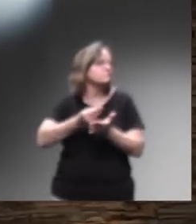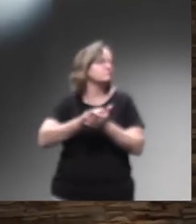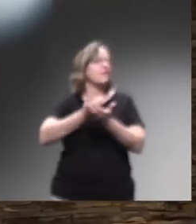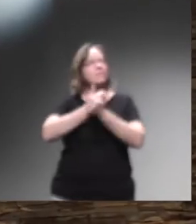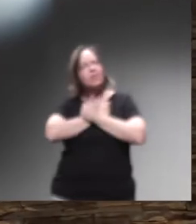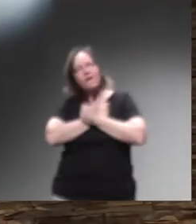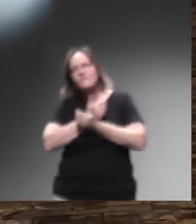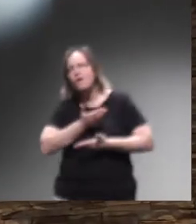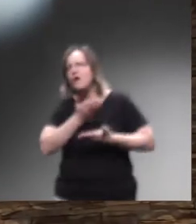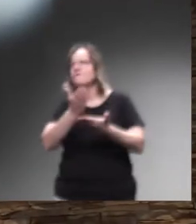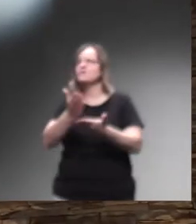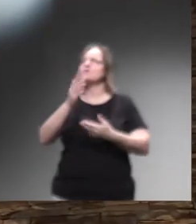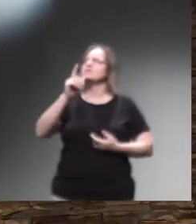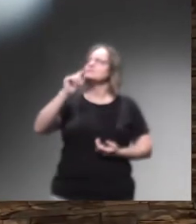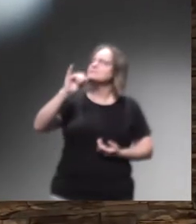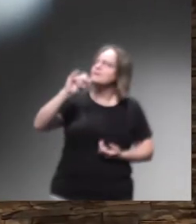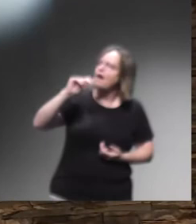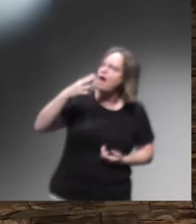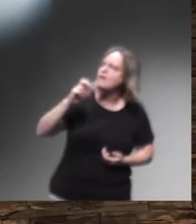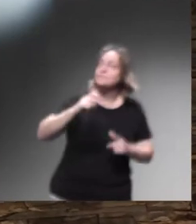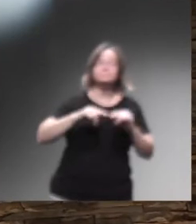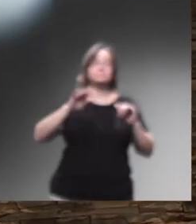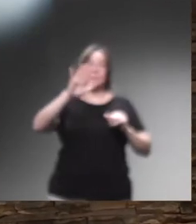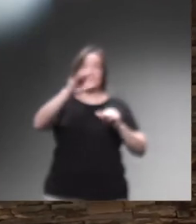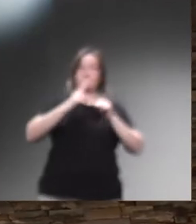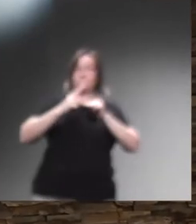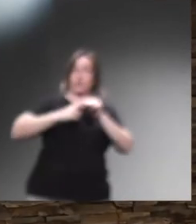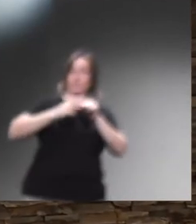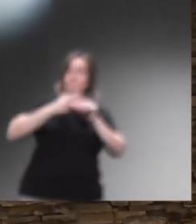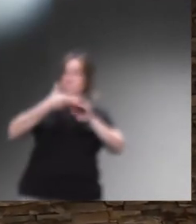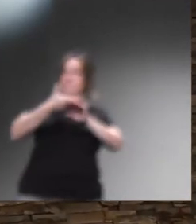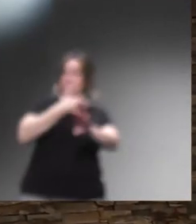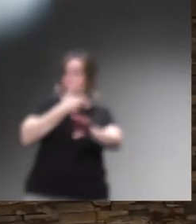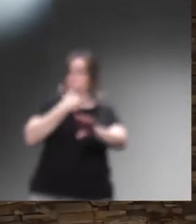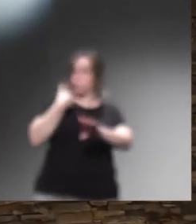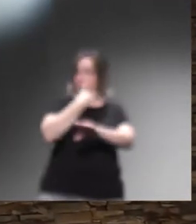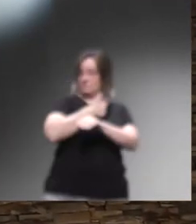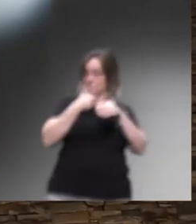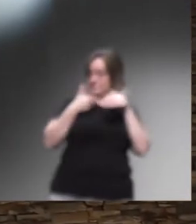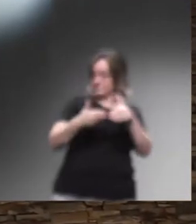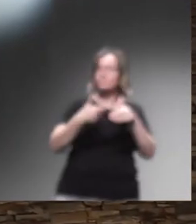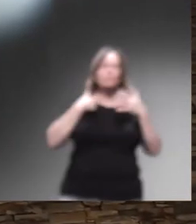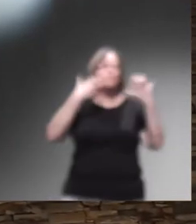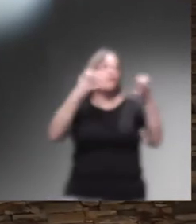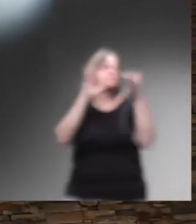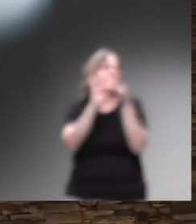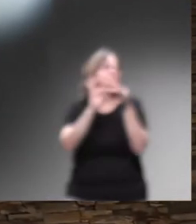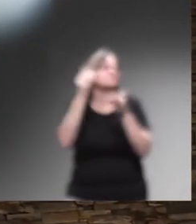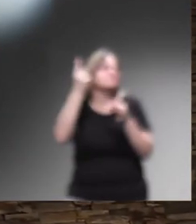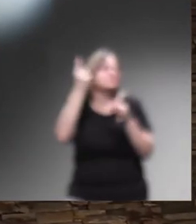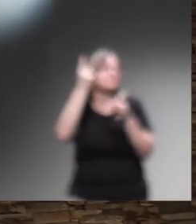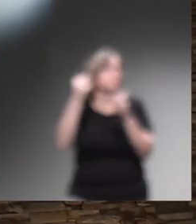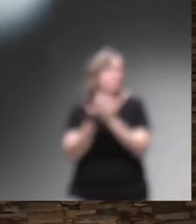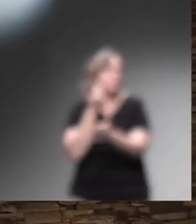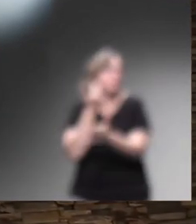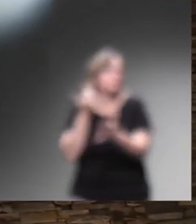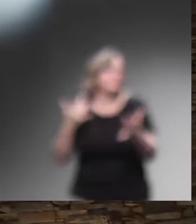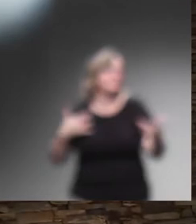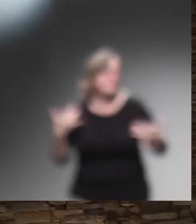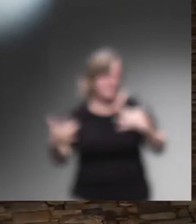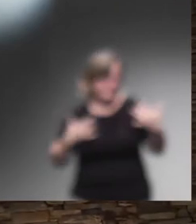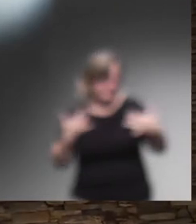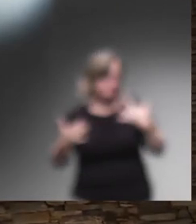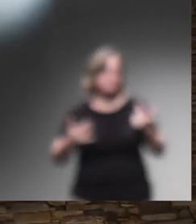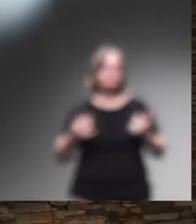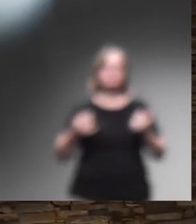we do that, there's something I want to introduce to you that I'm really very excited about. We've got a new way to give your gifts